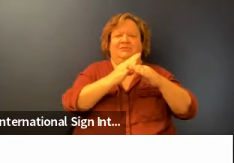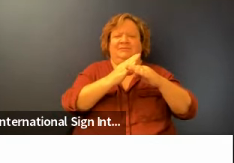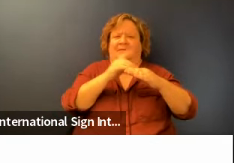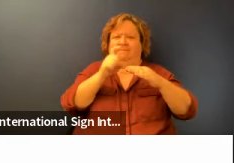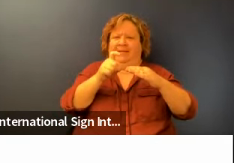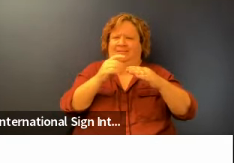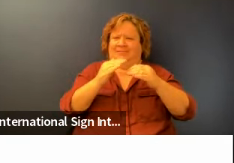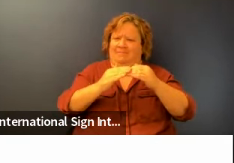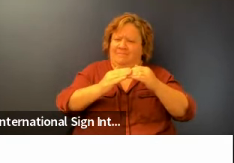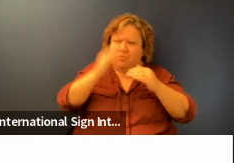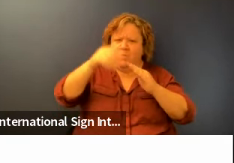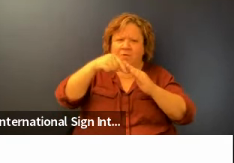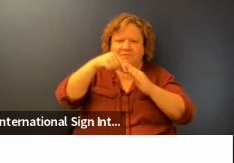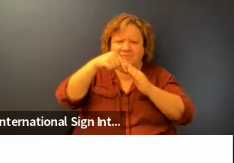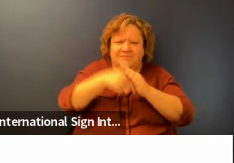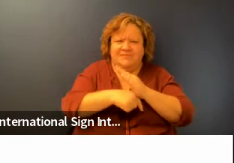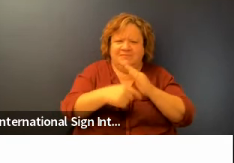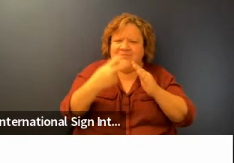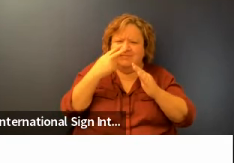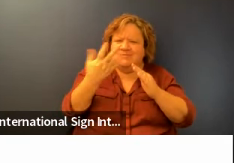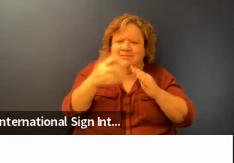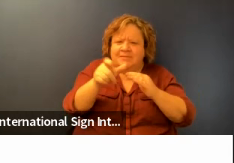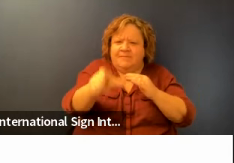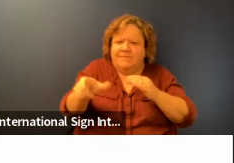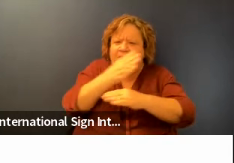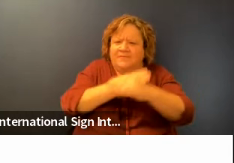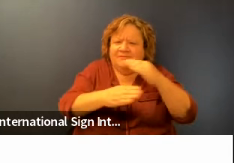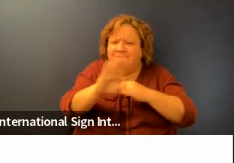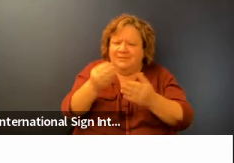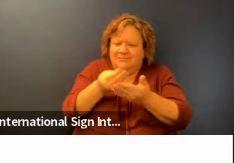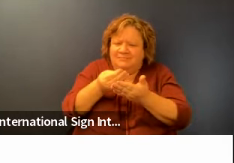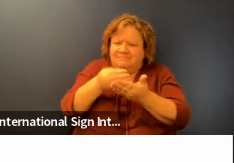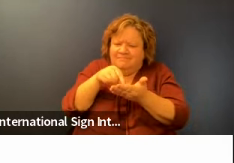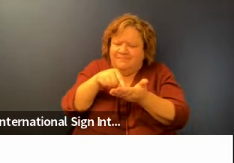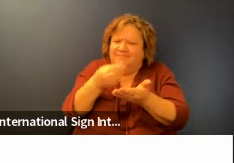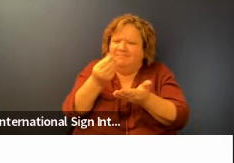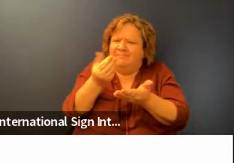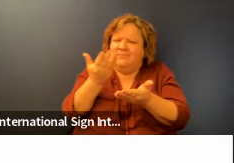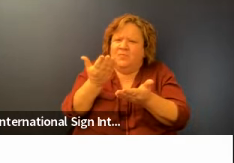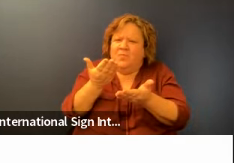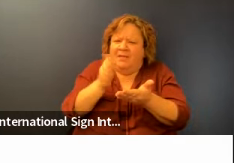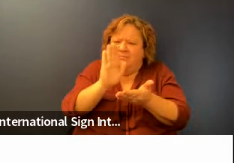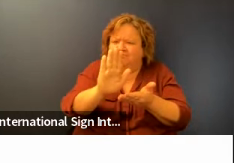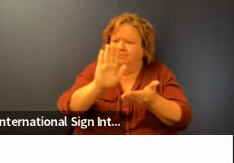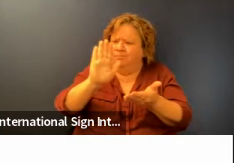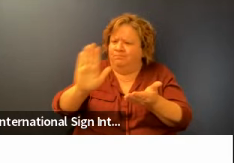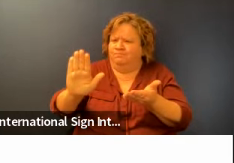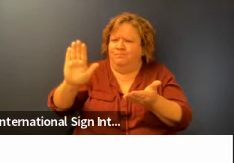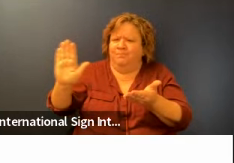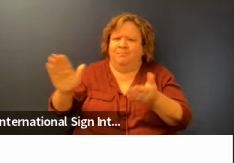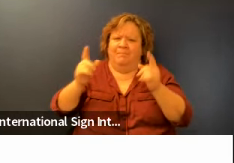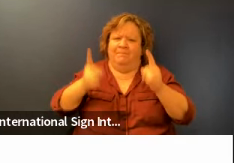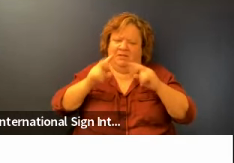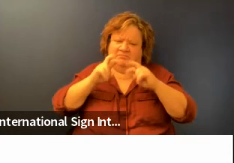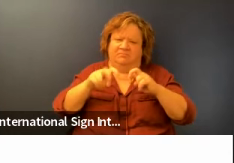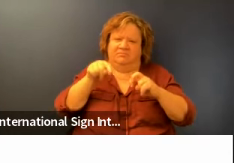These are our concerns as workers' representatives. And at the national level, we are concerned by the low coverage of